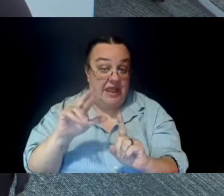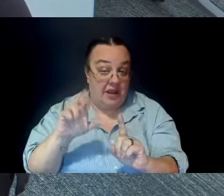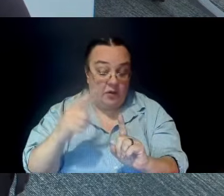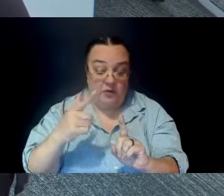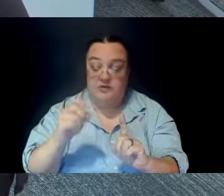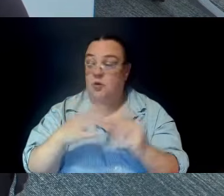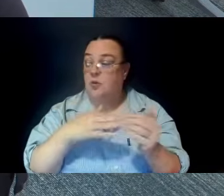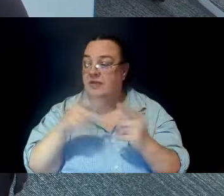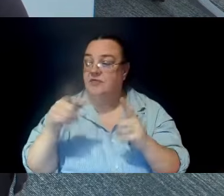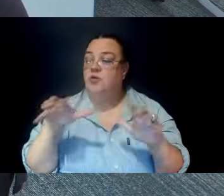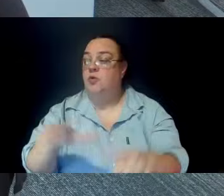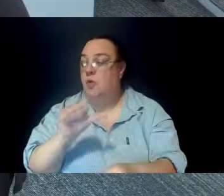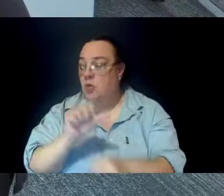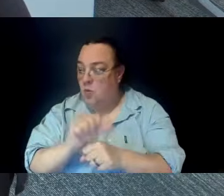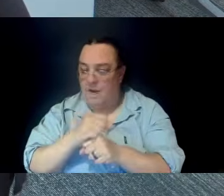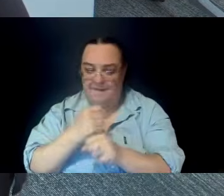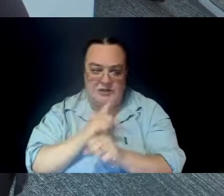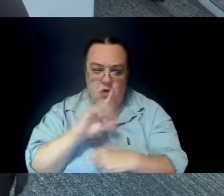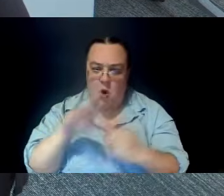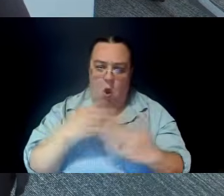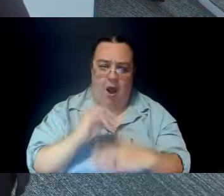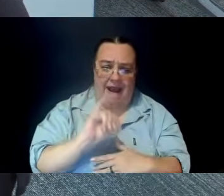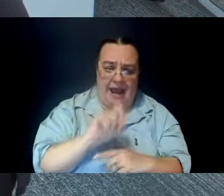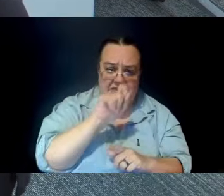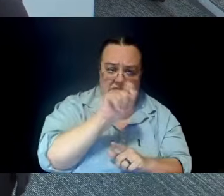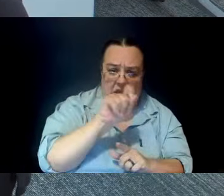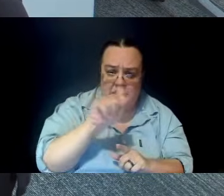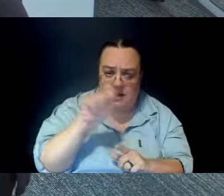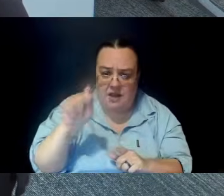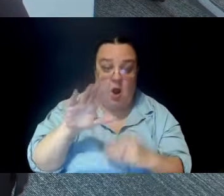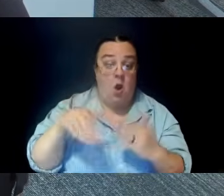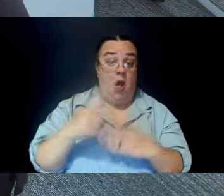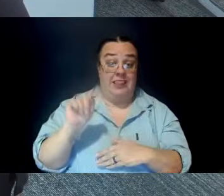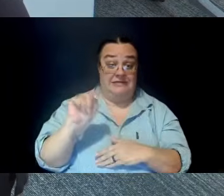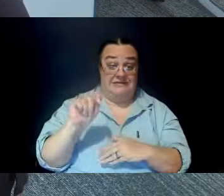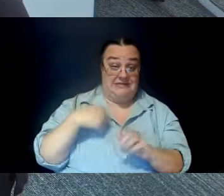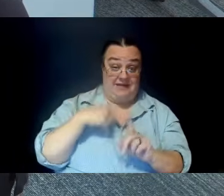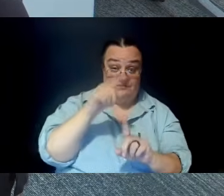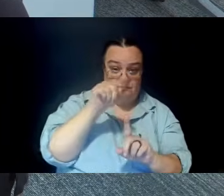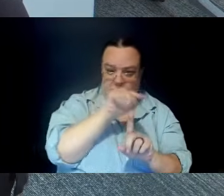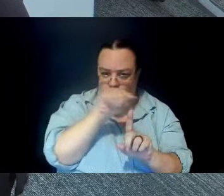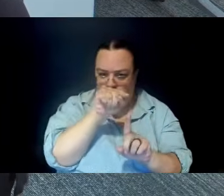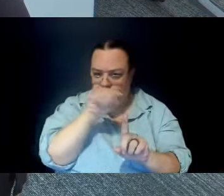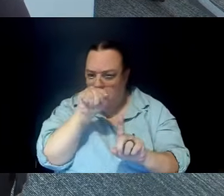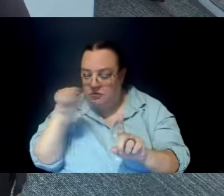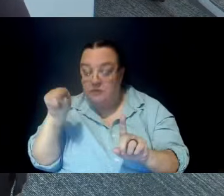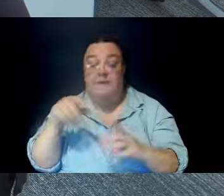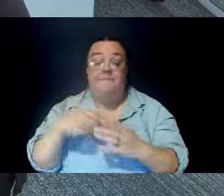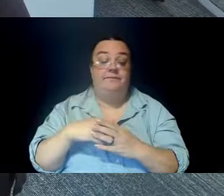the i's and crossing the t's. And I might also add, in terms of annexation, Attorney Pounds